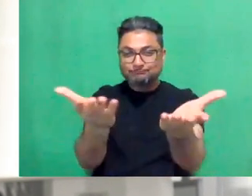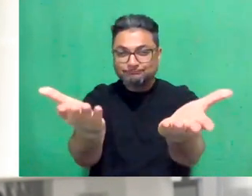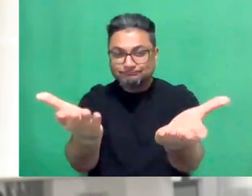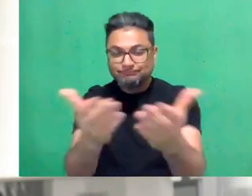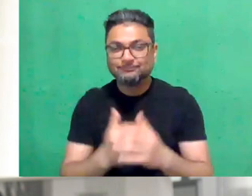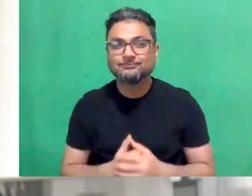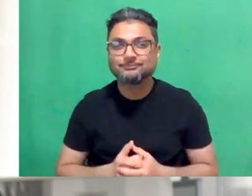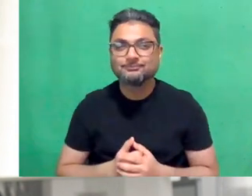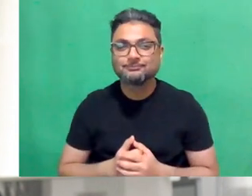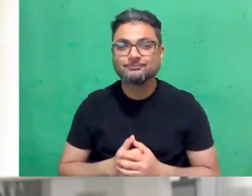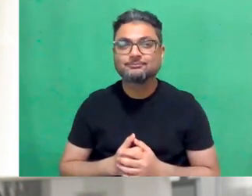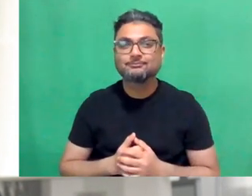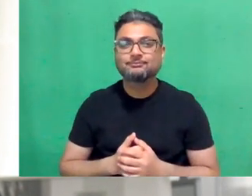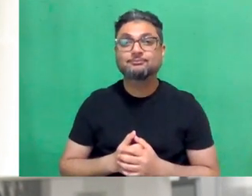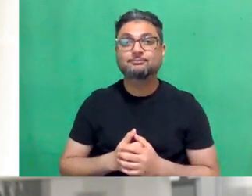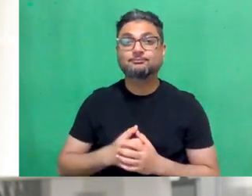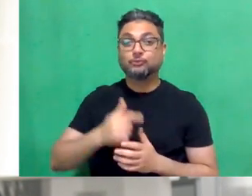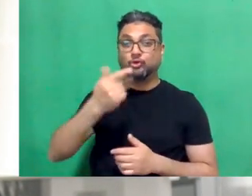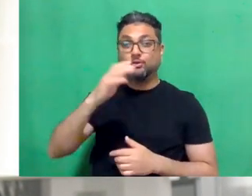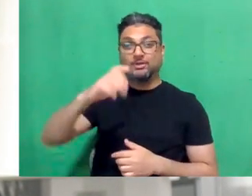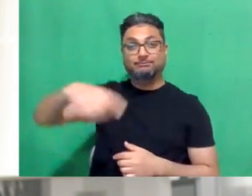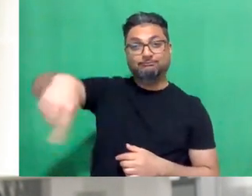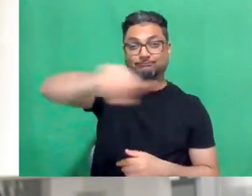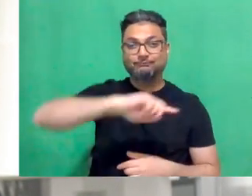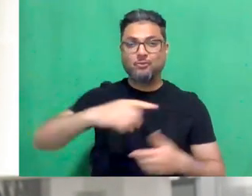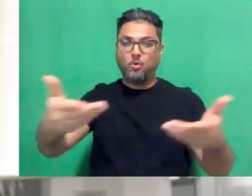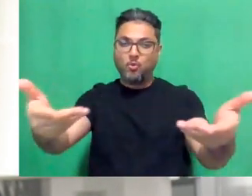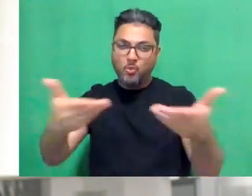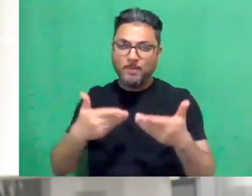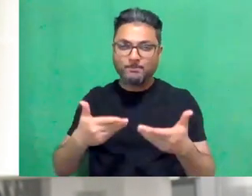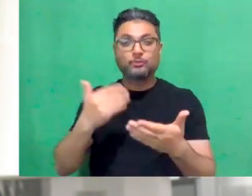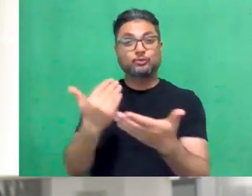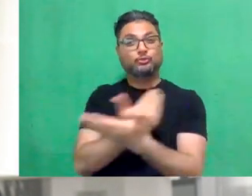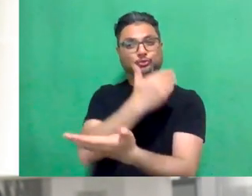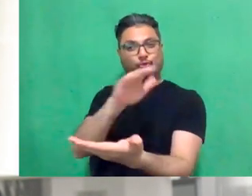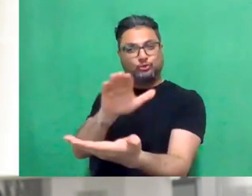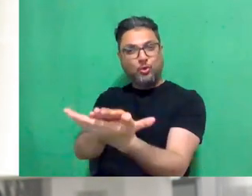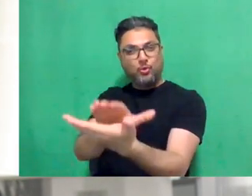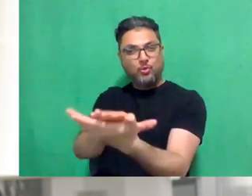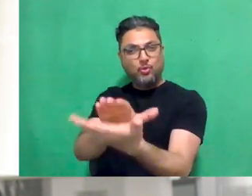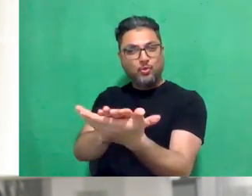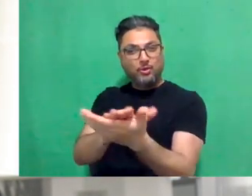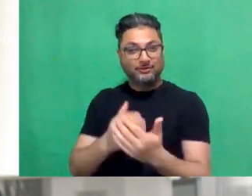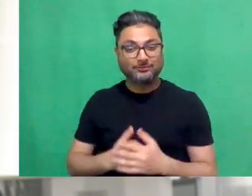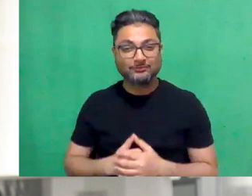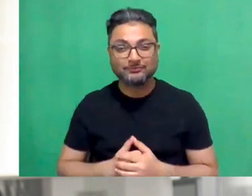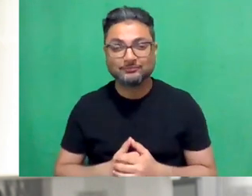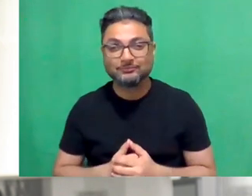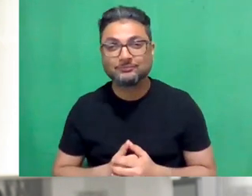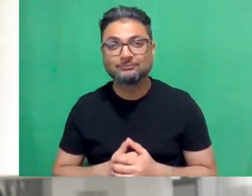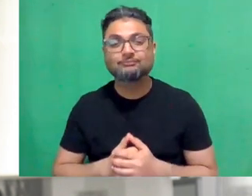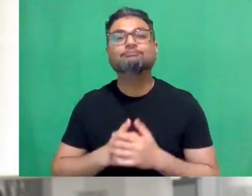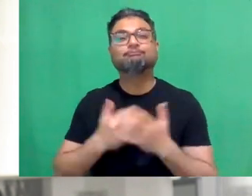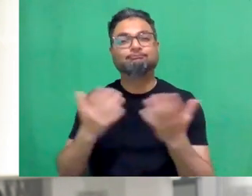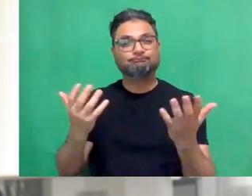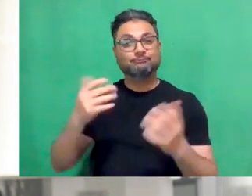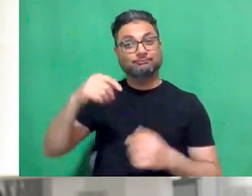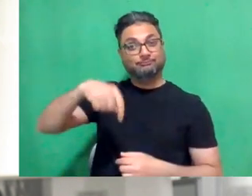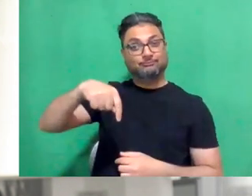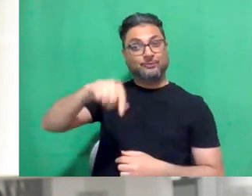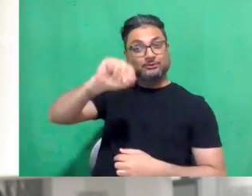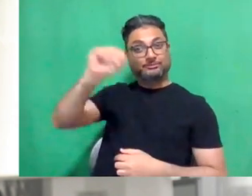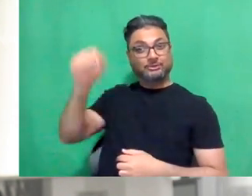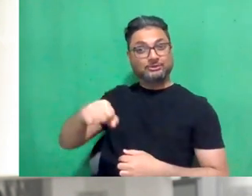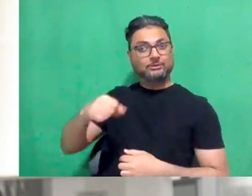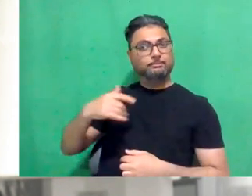George Brown College, welcome to your new school. While this certainly isn't a typical spring semester, we're very glad